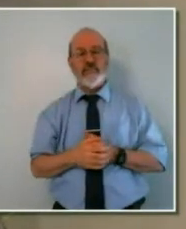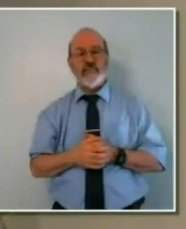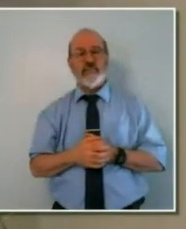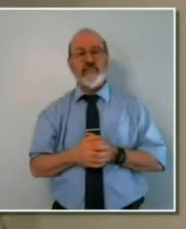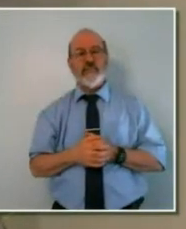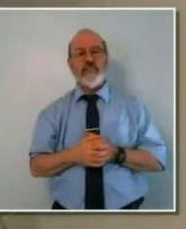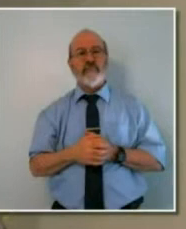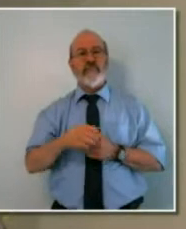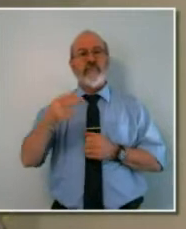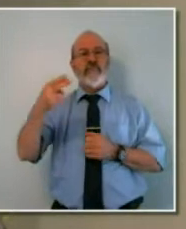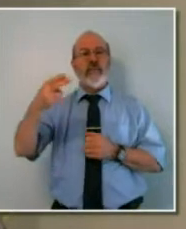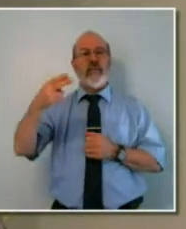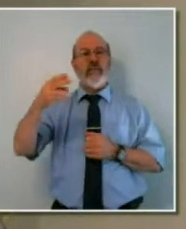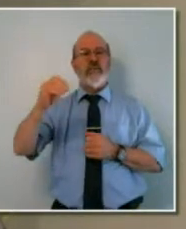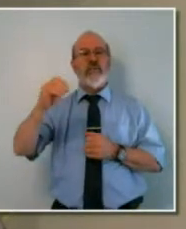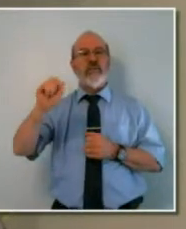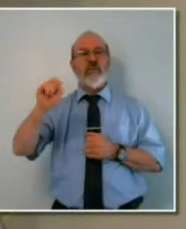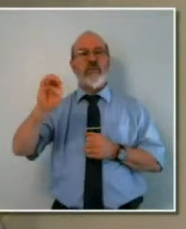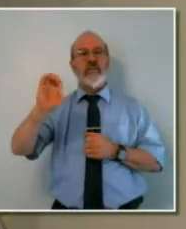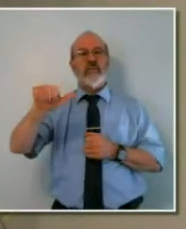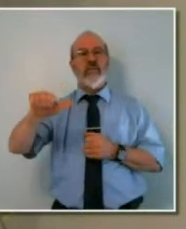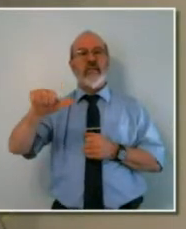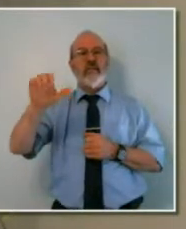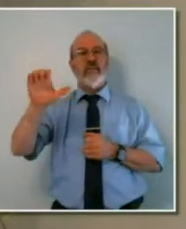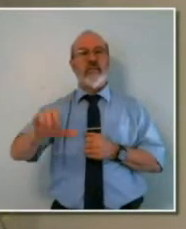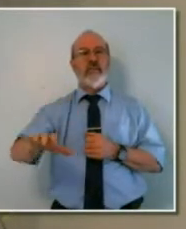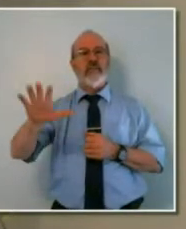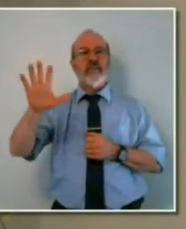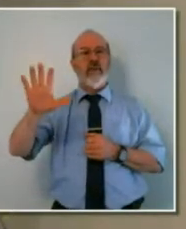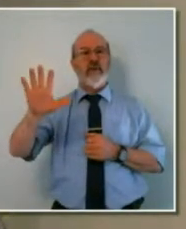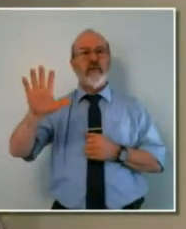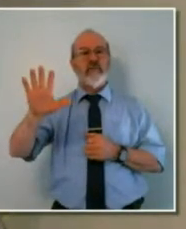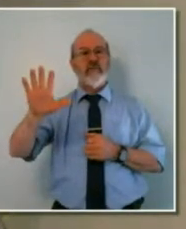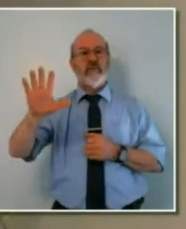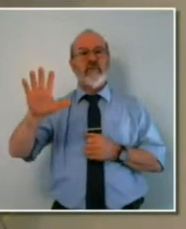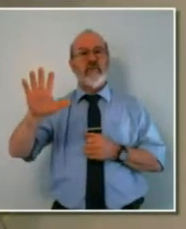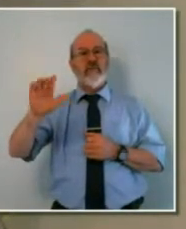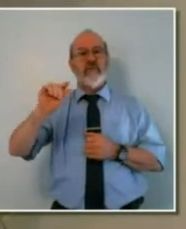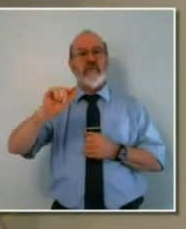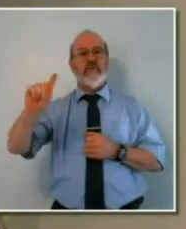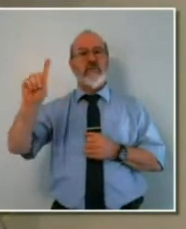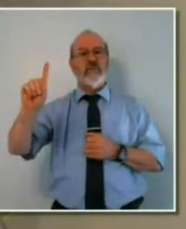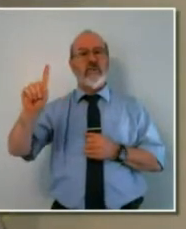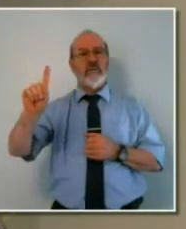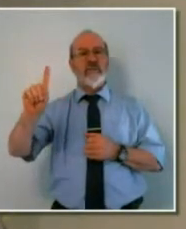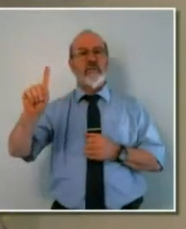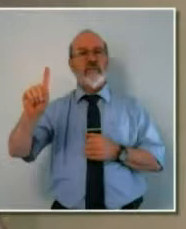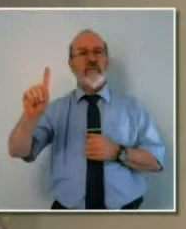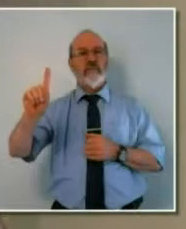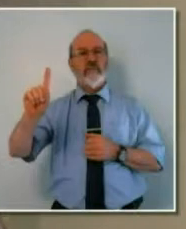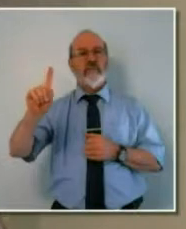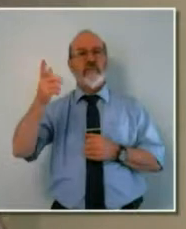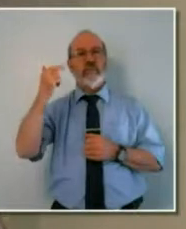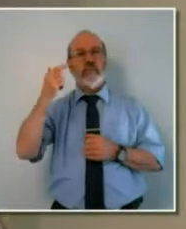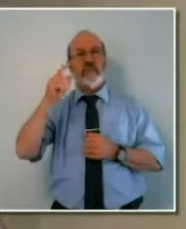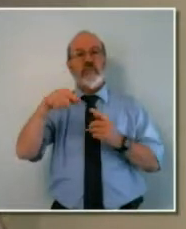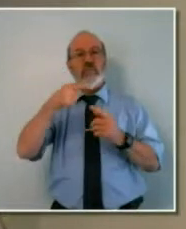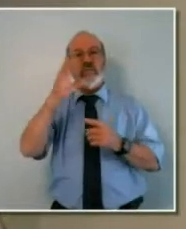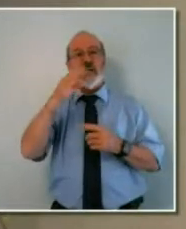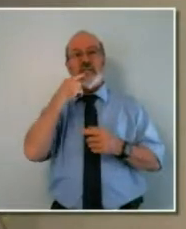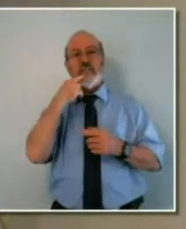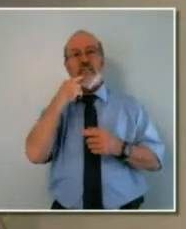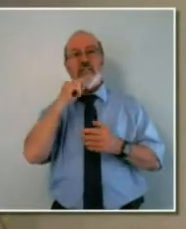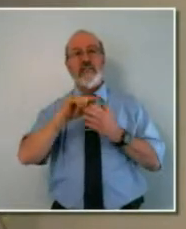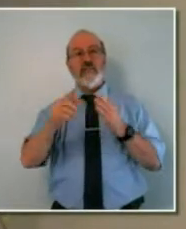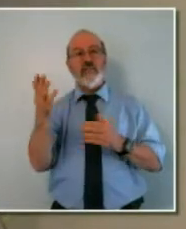Hosea chapter number 5. And I want to go to verse number 1. Because when God says in verse